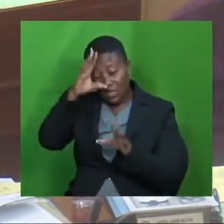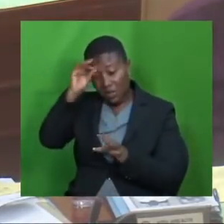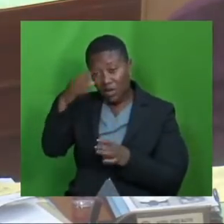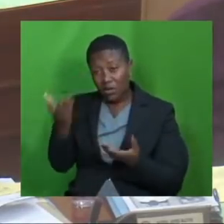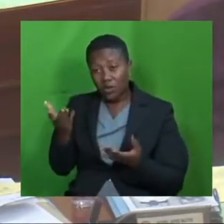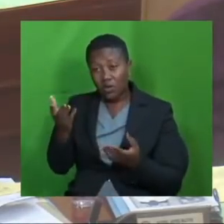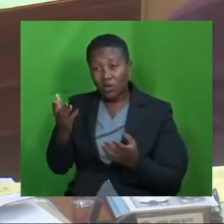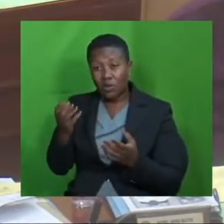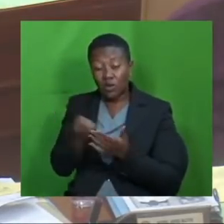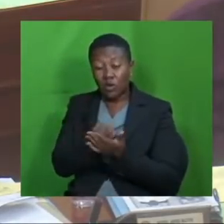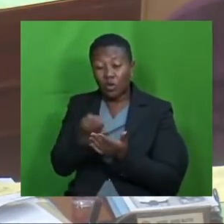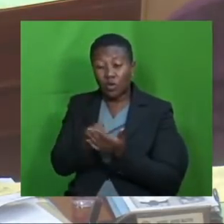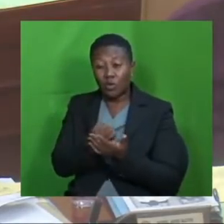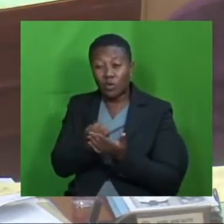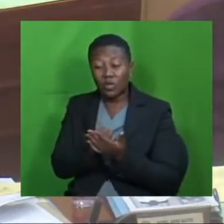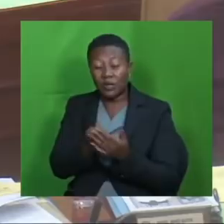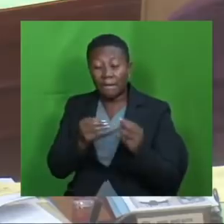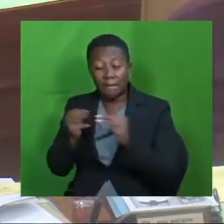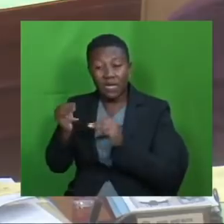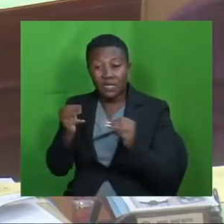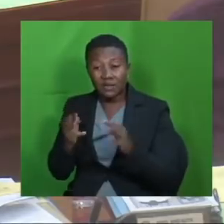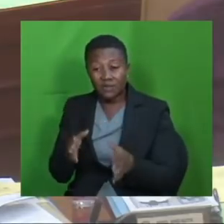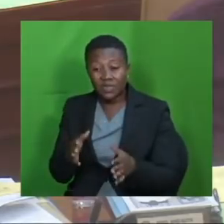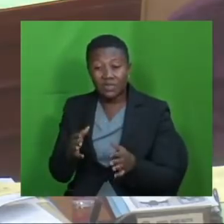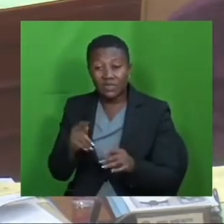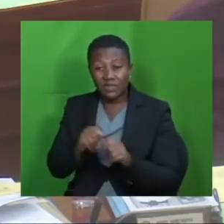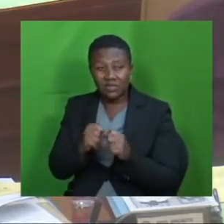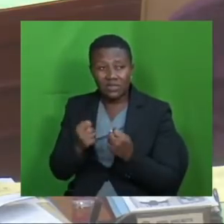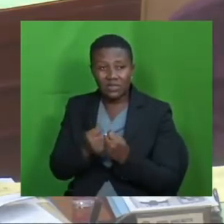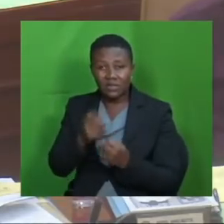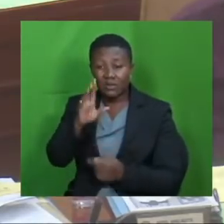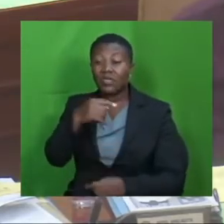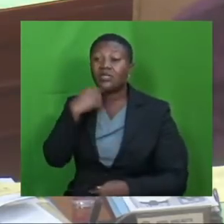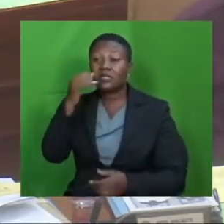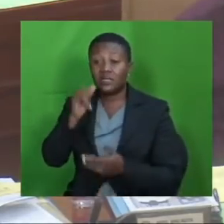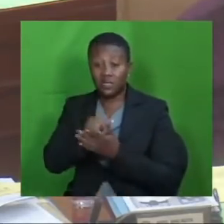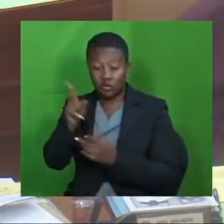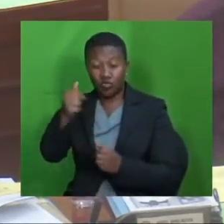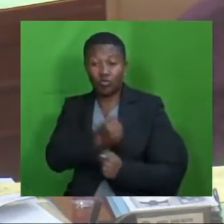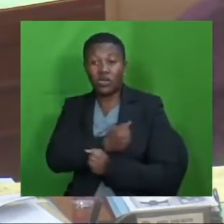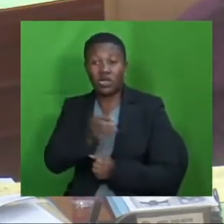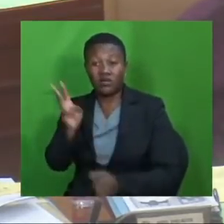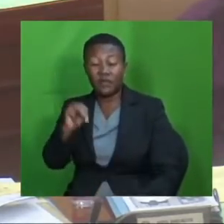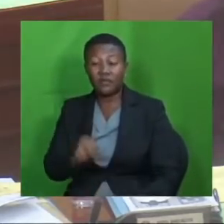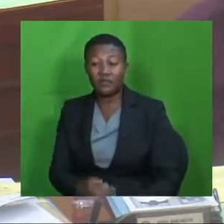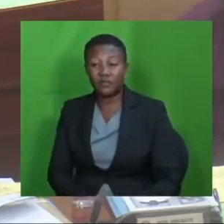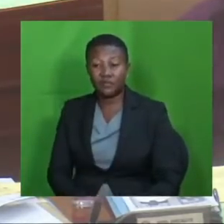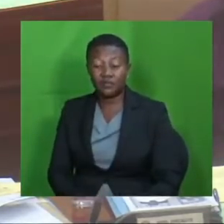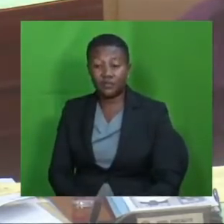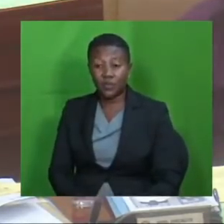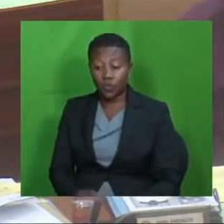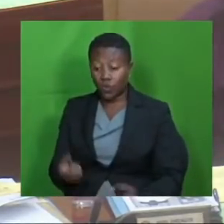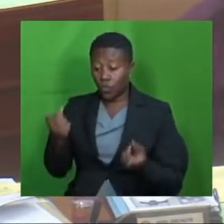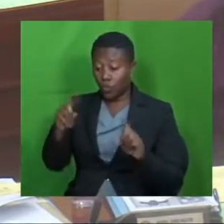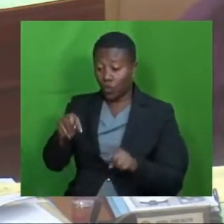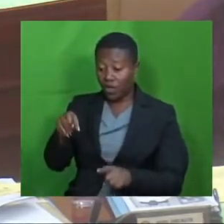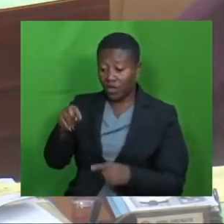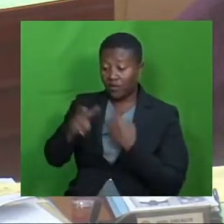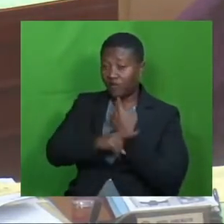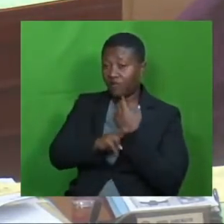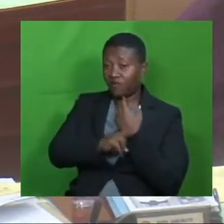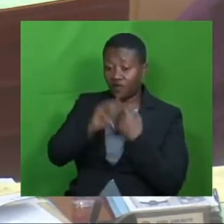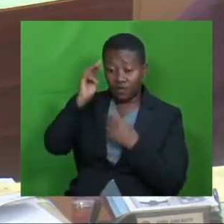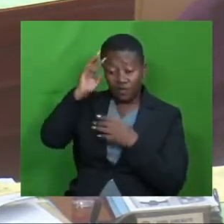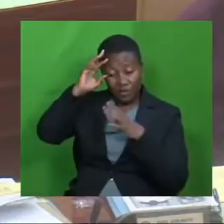shouting, shout from your heart that you truly love him. Mr. Speaker, when Dr. Bawumia said that he has